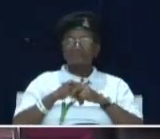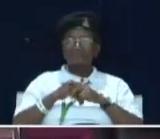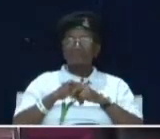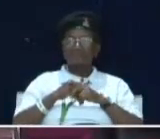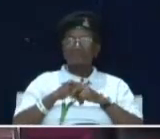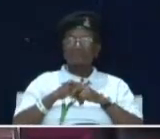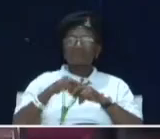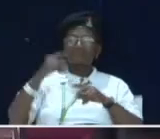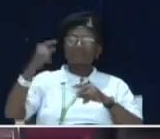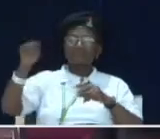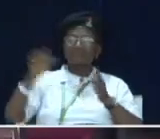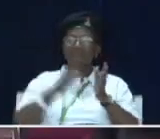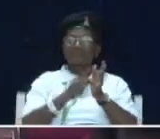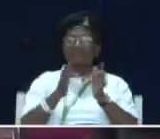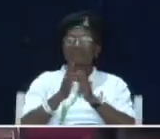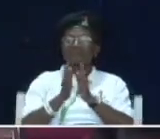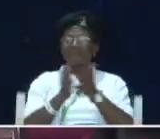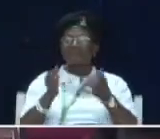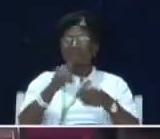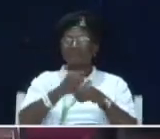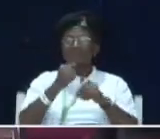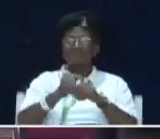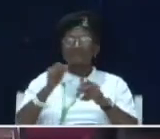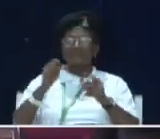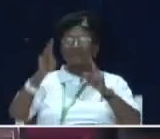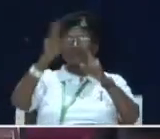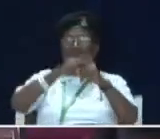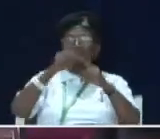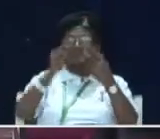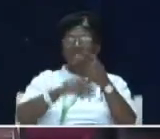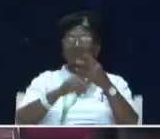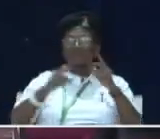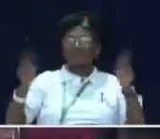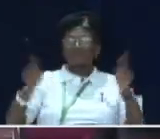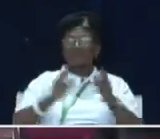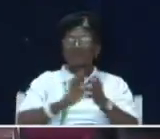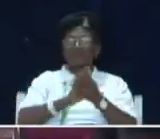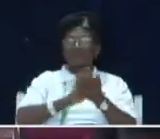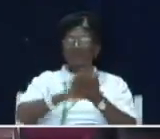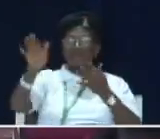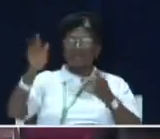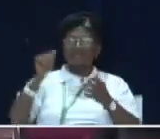The Bible made it abundantly clear that when you are the firstborn